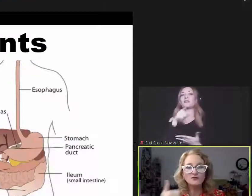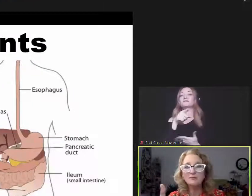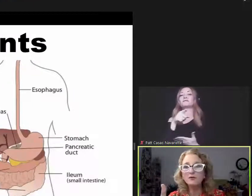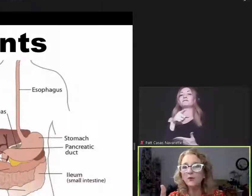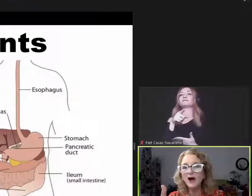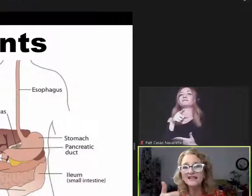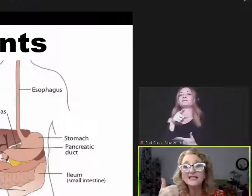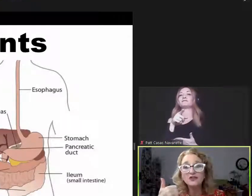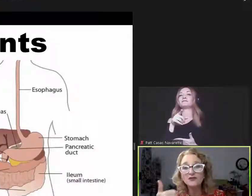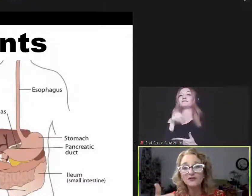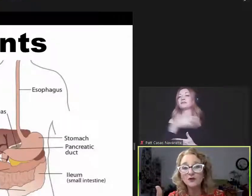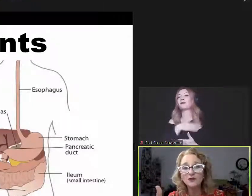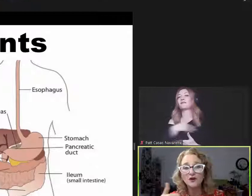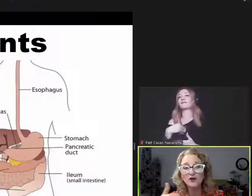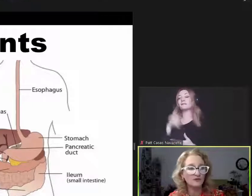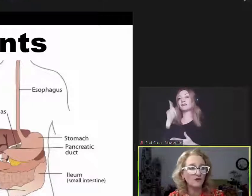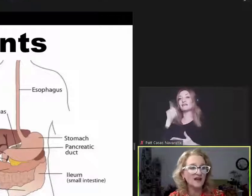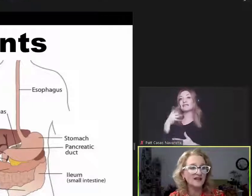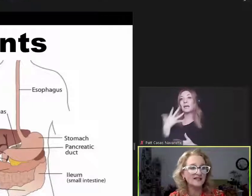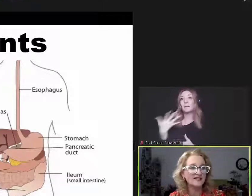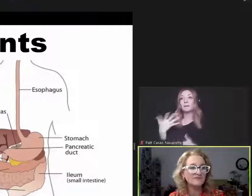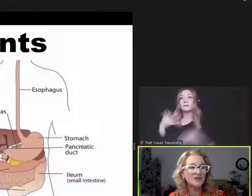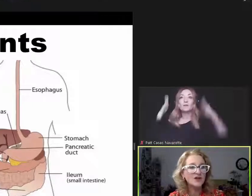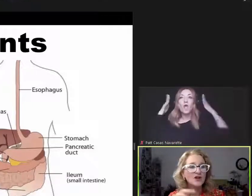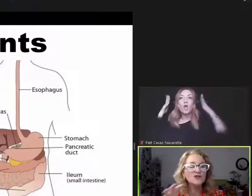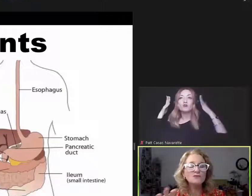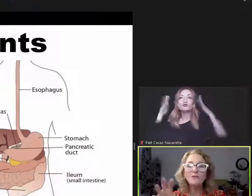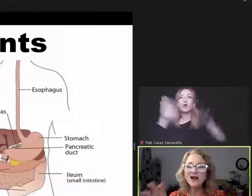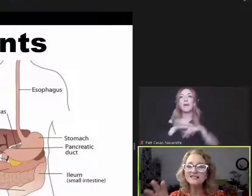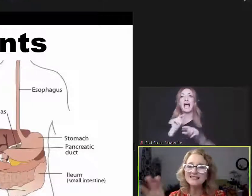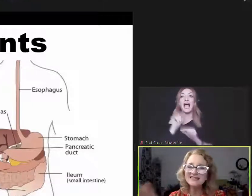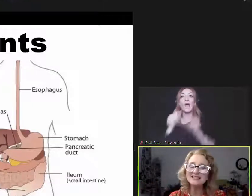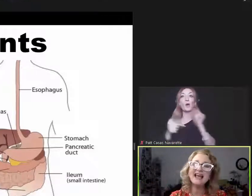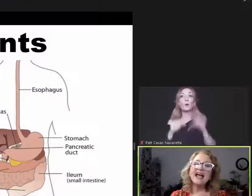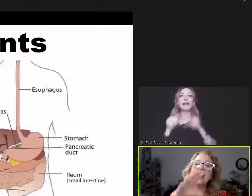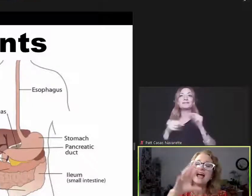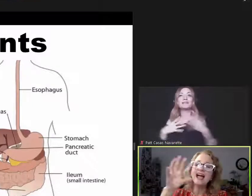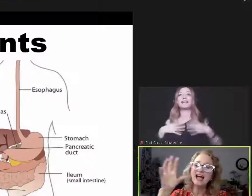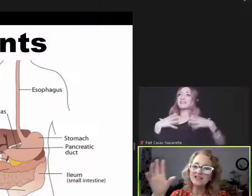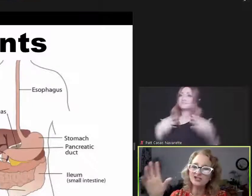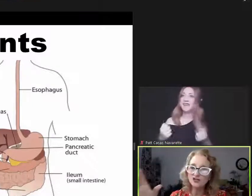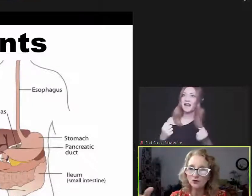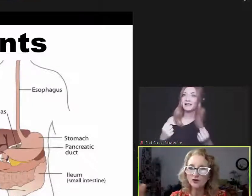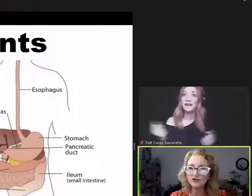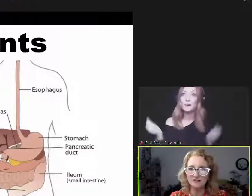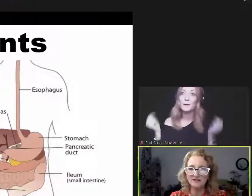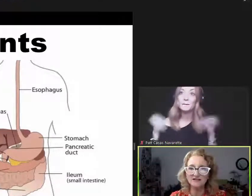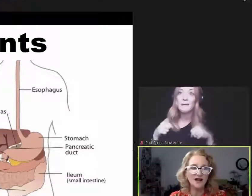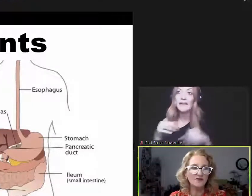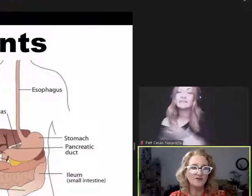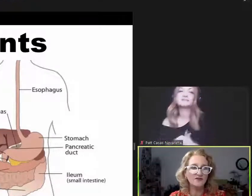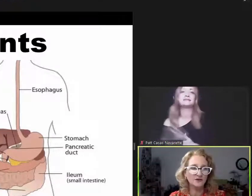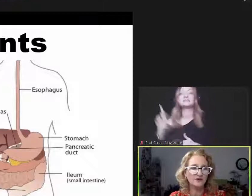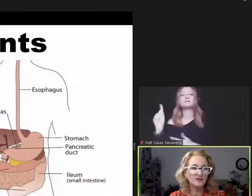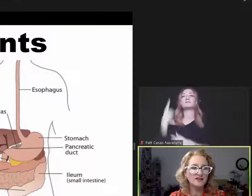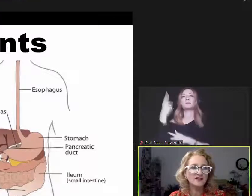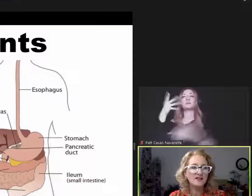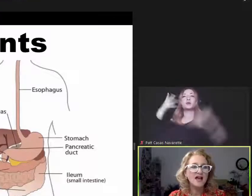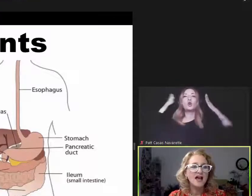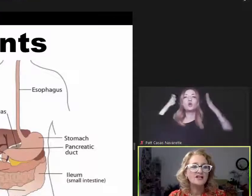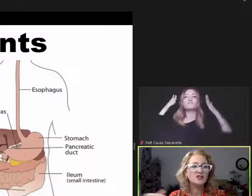So number 1 is food variety. You must eat an assortment of